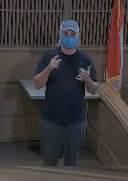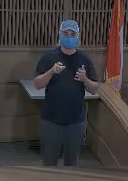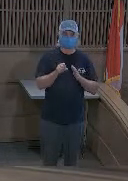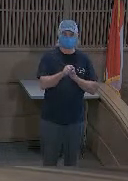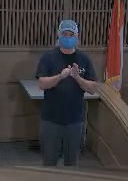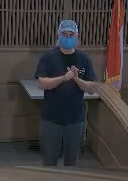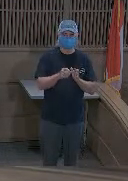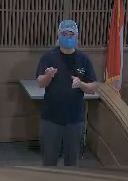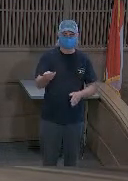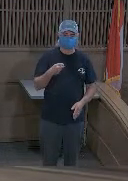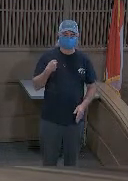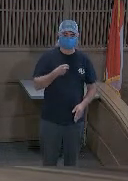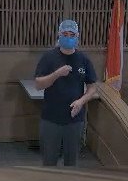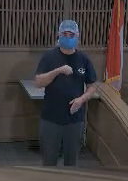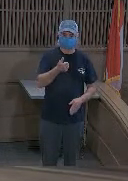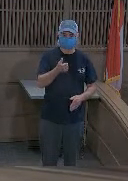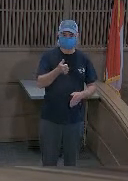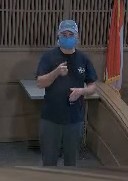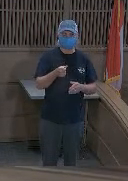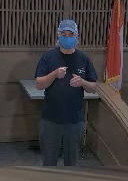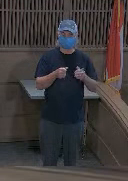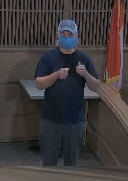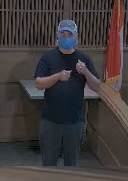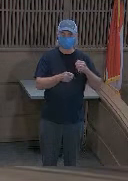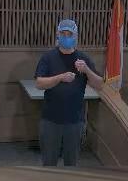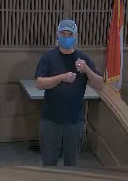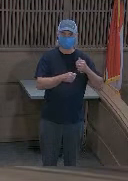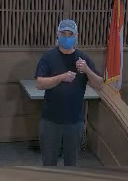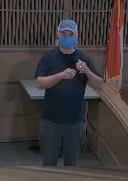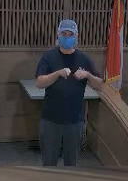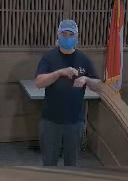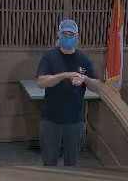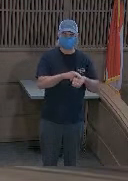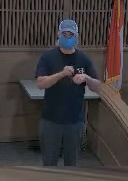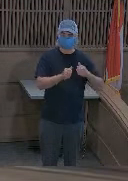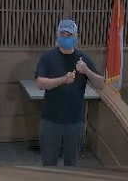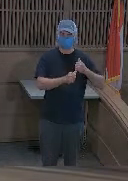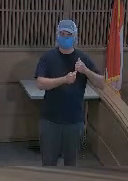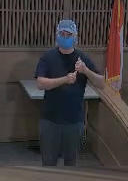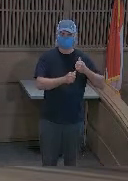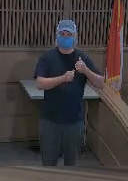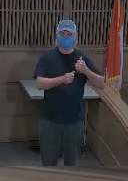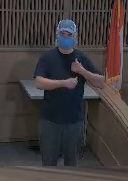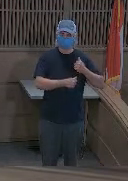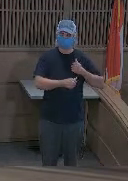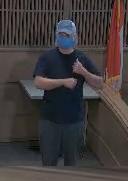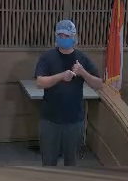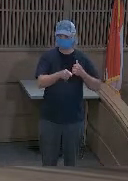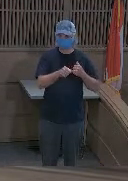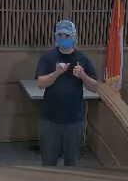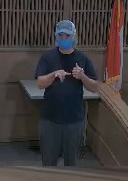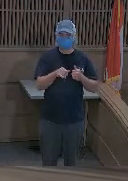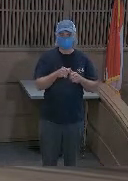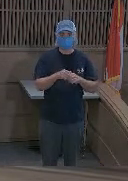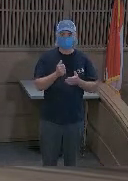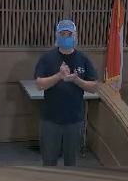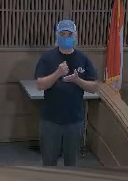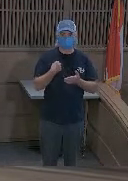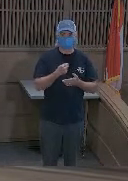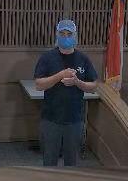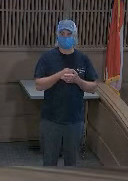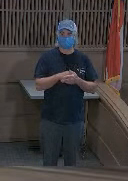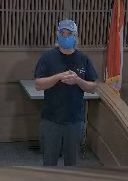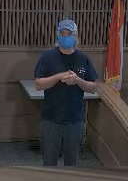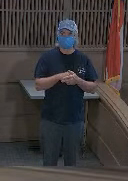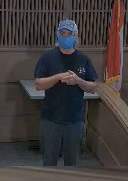state. We've also seen an increase in the community groups and organizations reaching out to support our healthcare